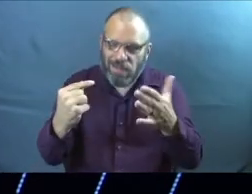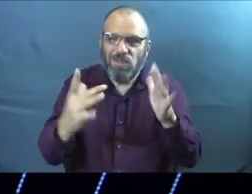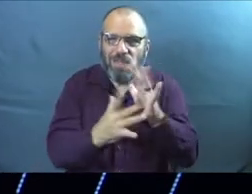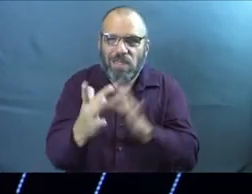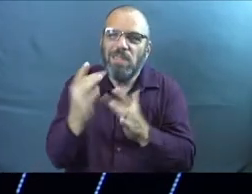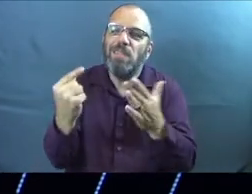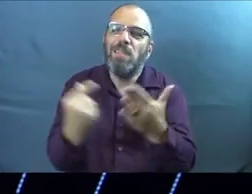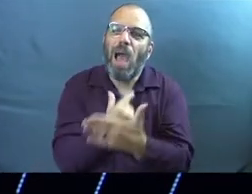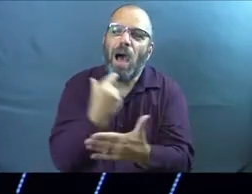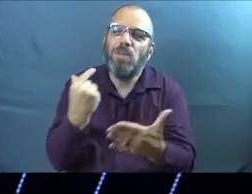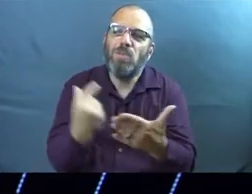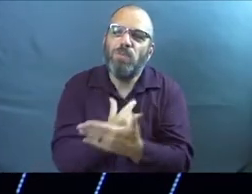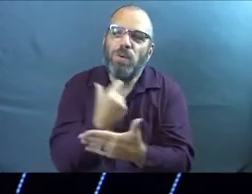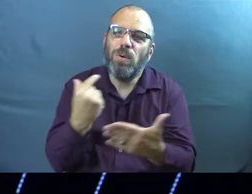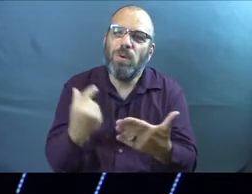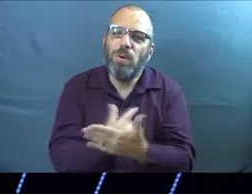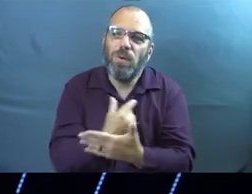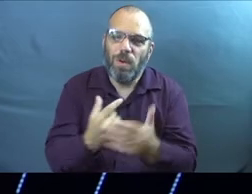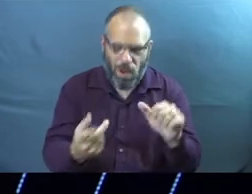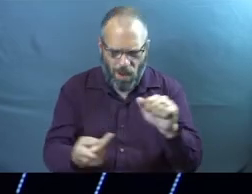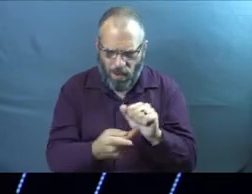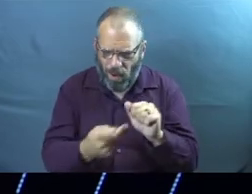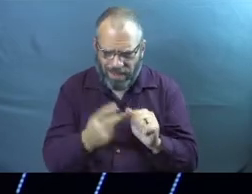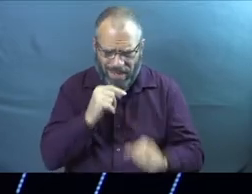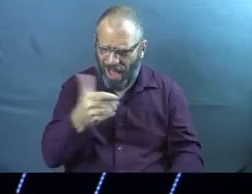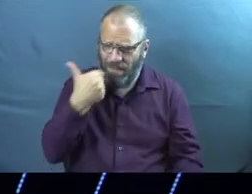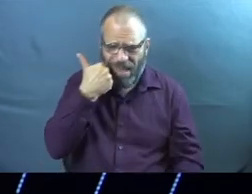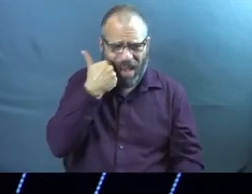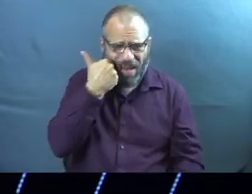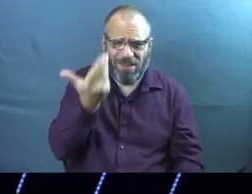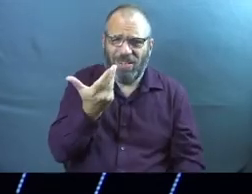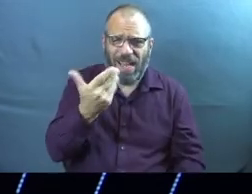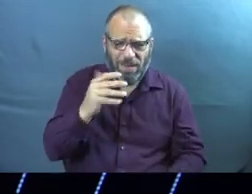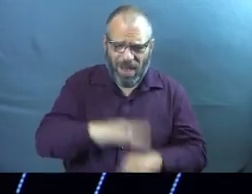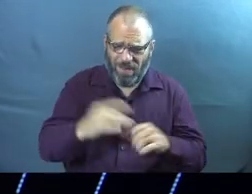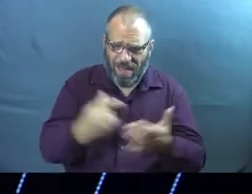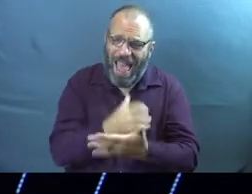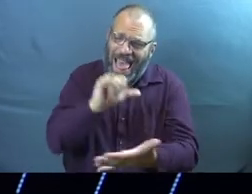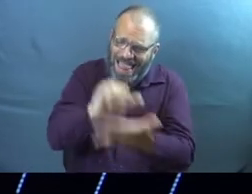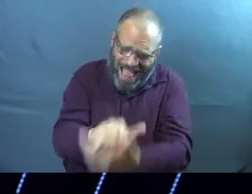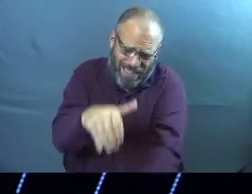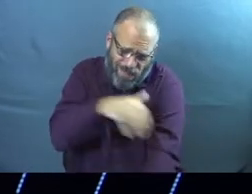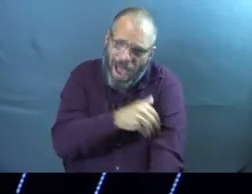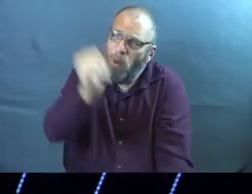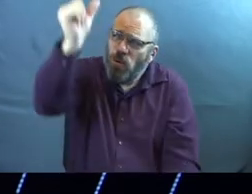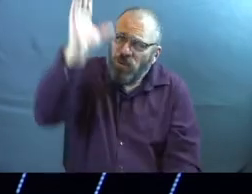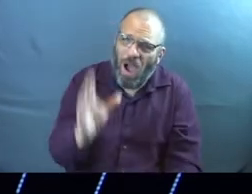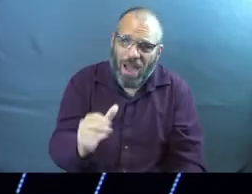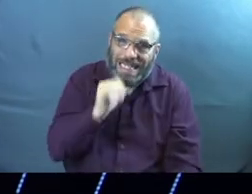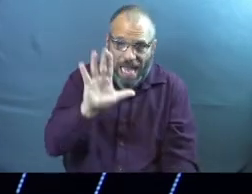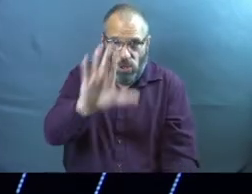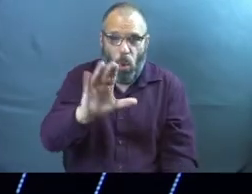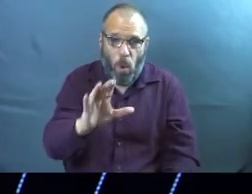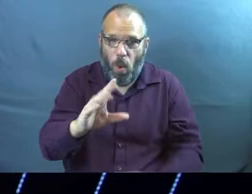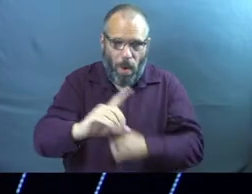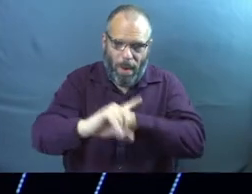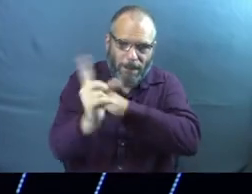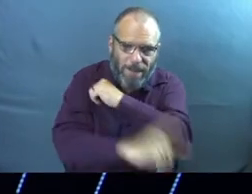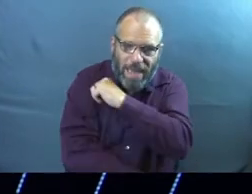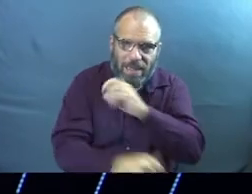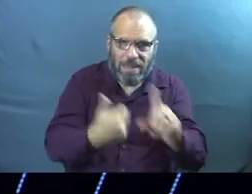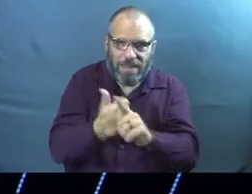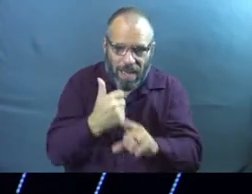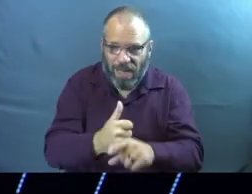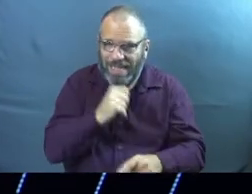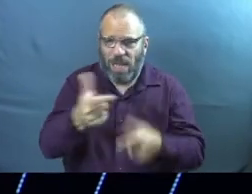Jesus. What does Paul say? I'm not ashamed of the gospel because it is the power of God, not your penance, not